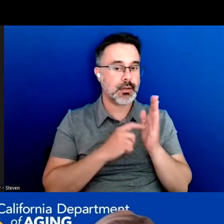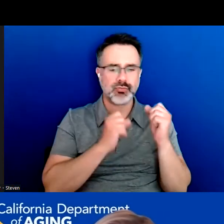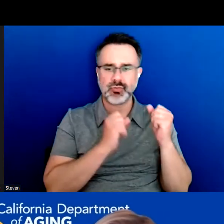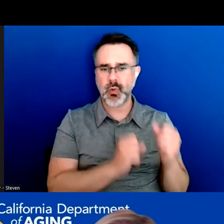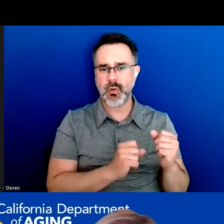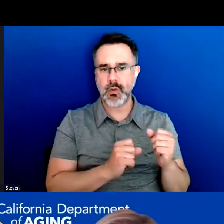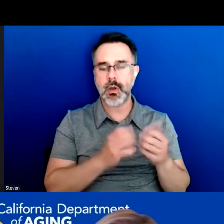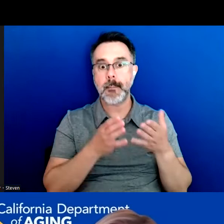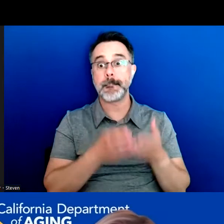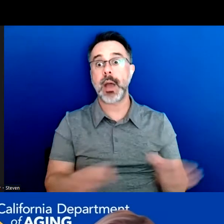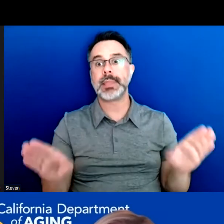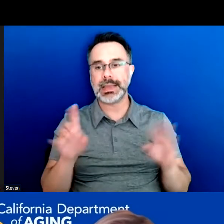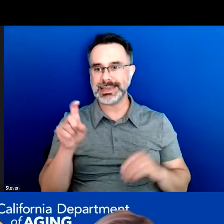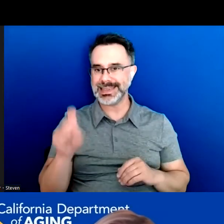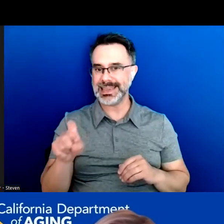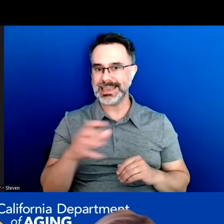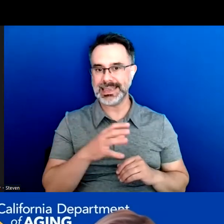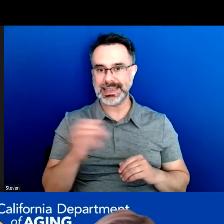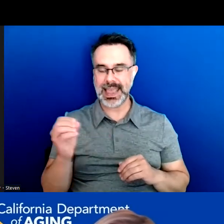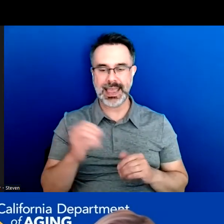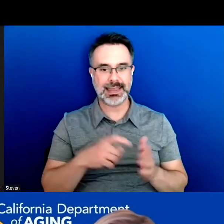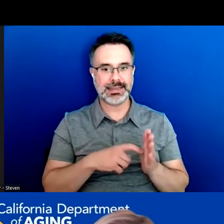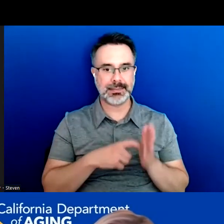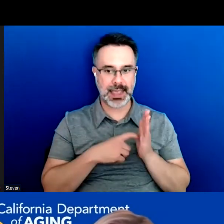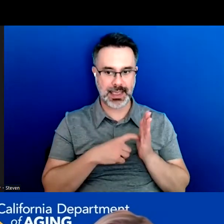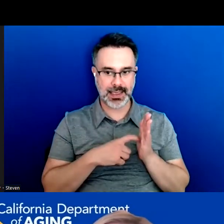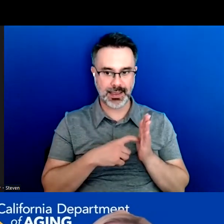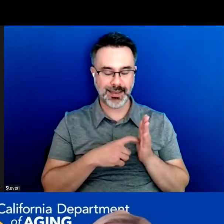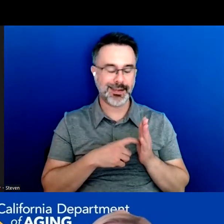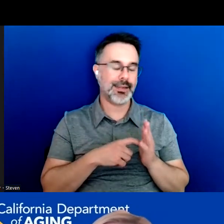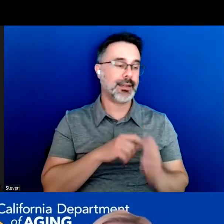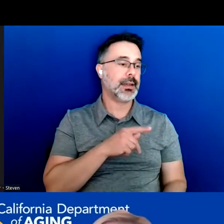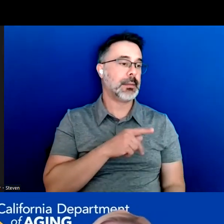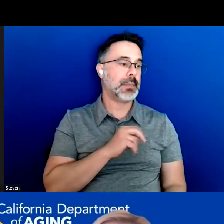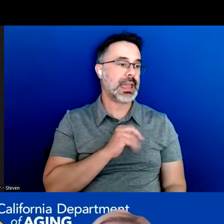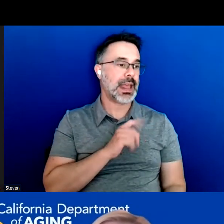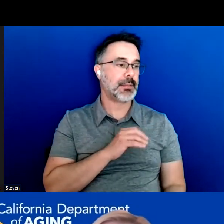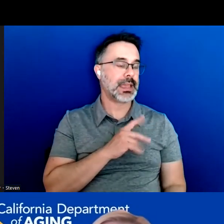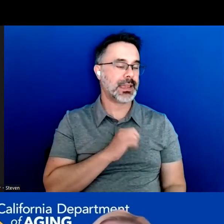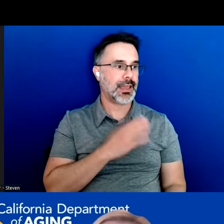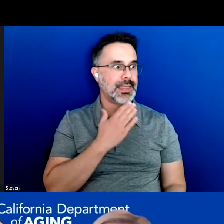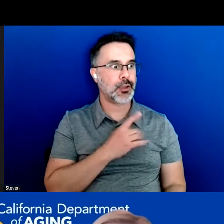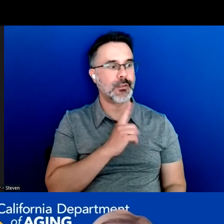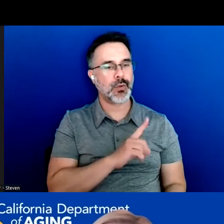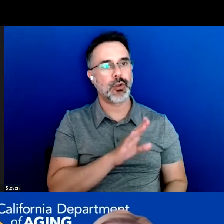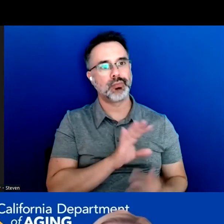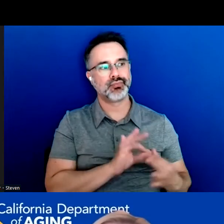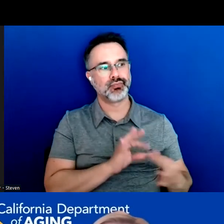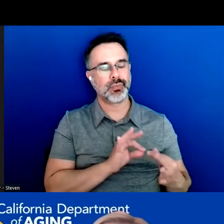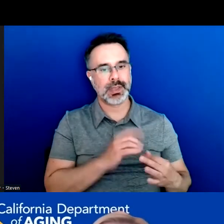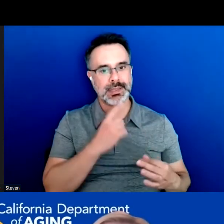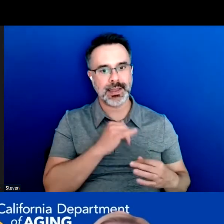And Penelope, thank you for saying it was a privilege to work on this project. That came through very strong,